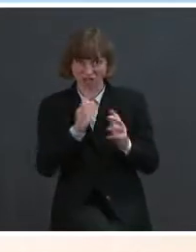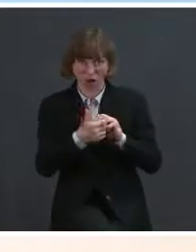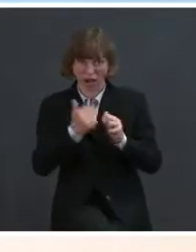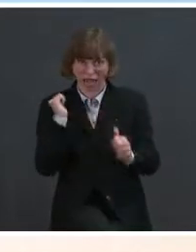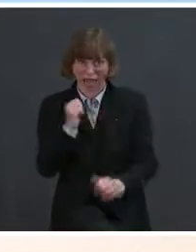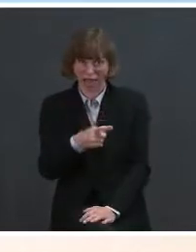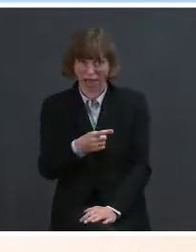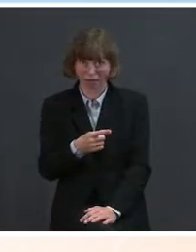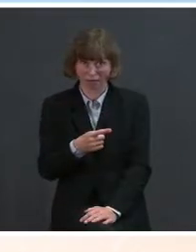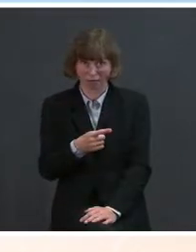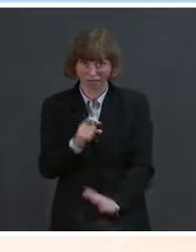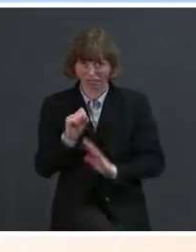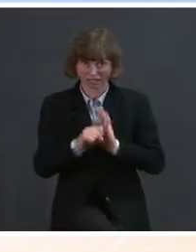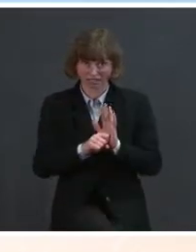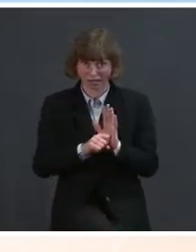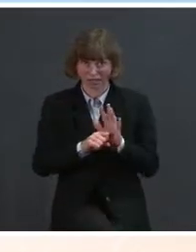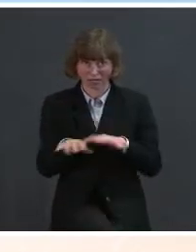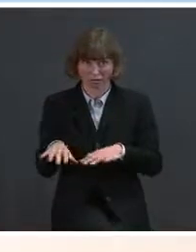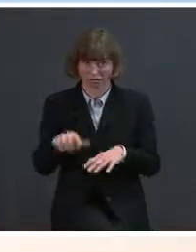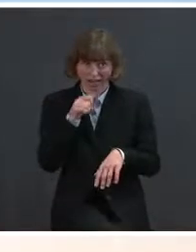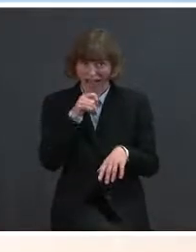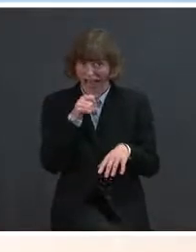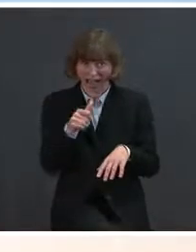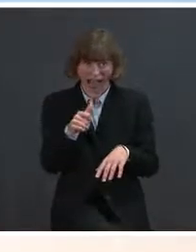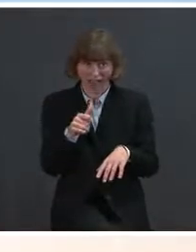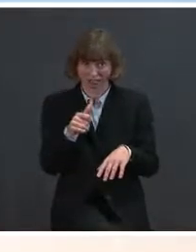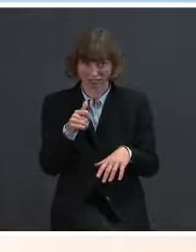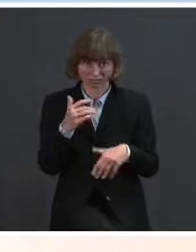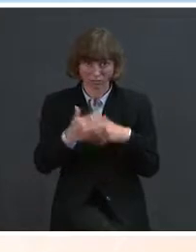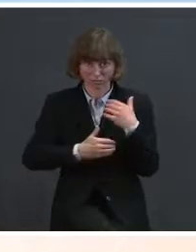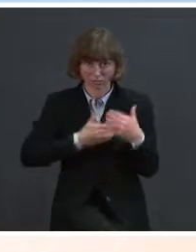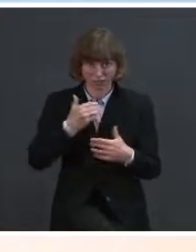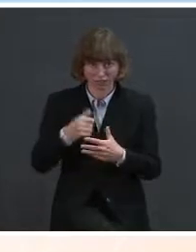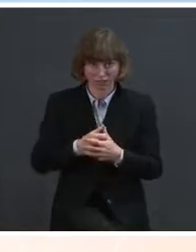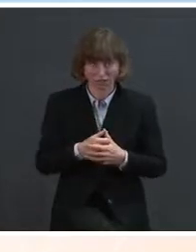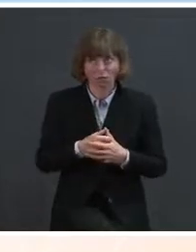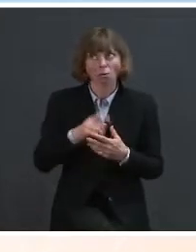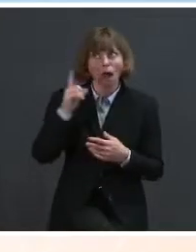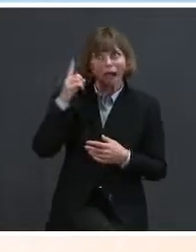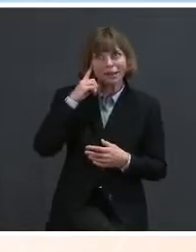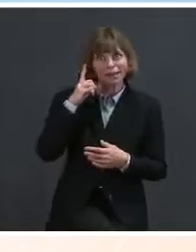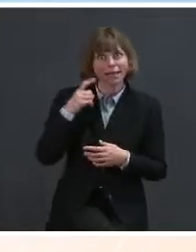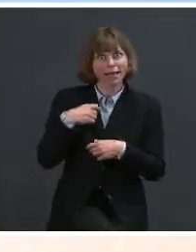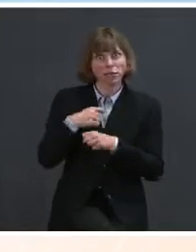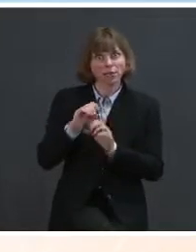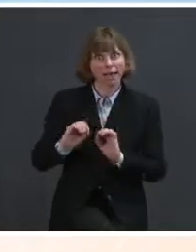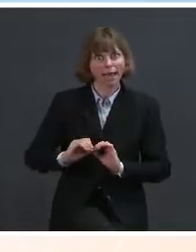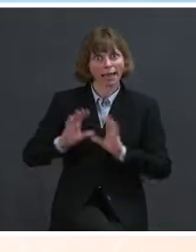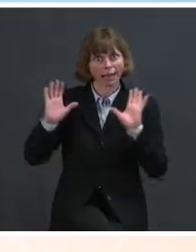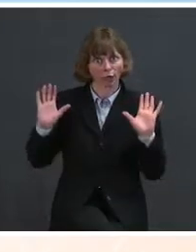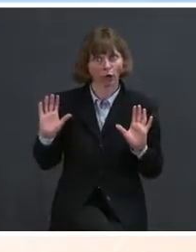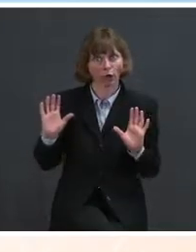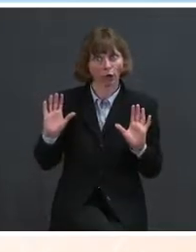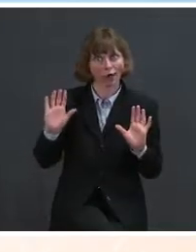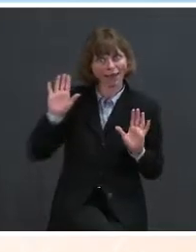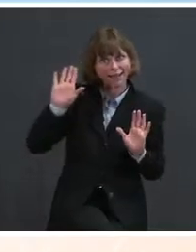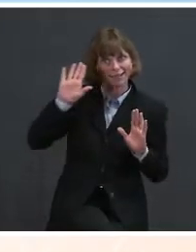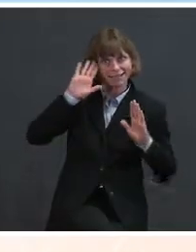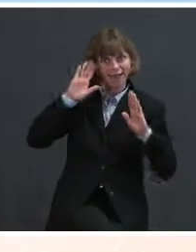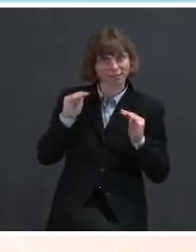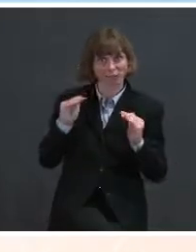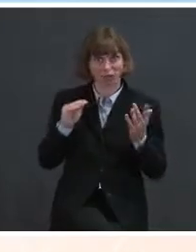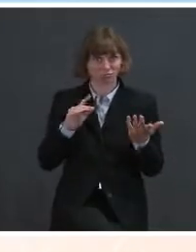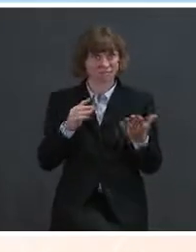not moving in that direction? I think it was making clear that this was his expectation of it's being a